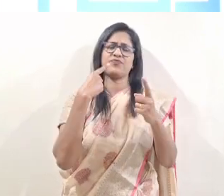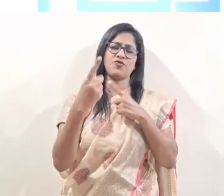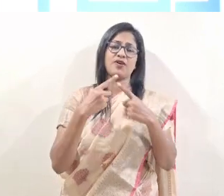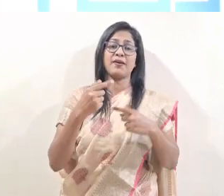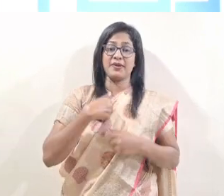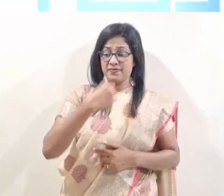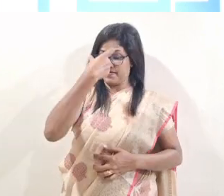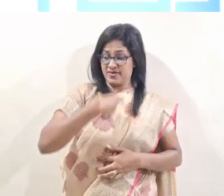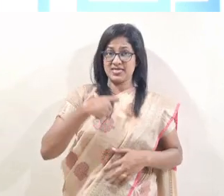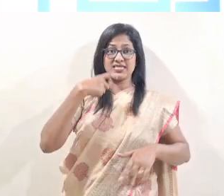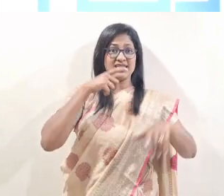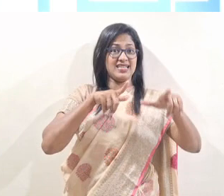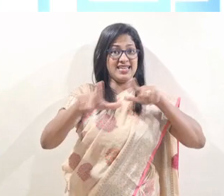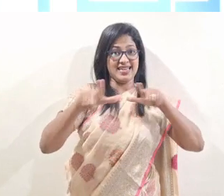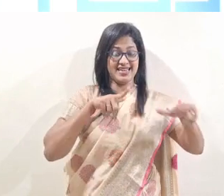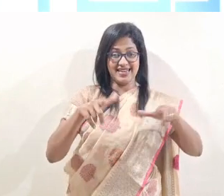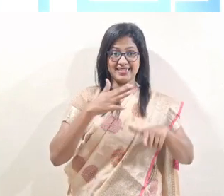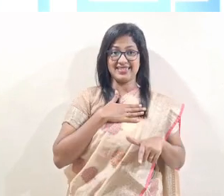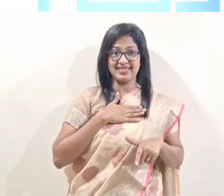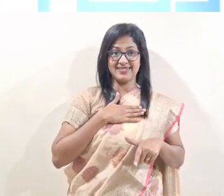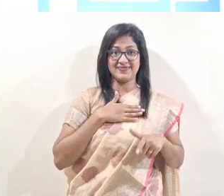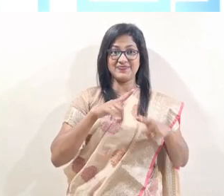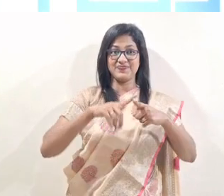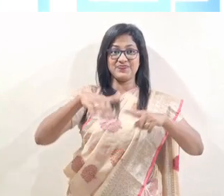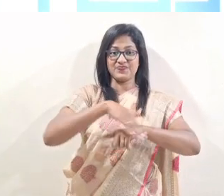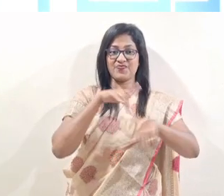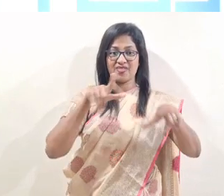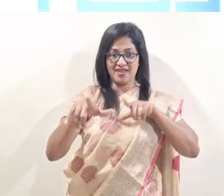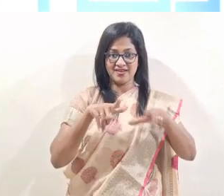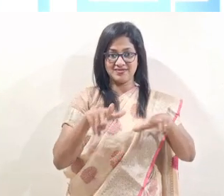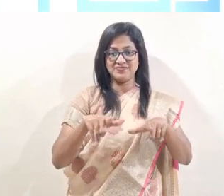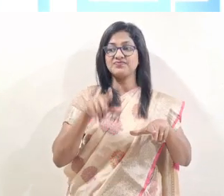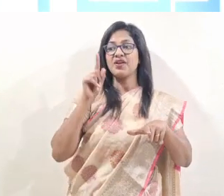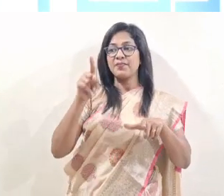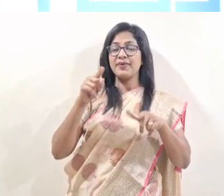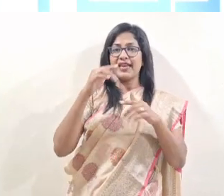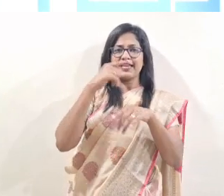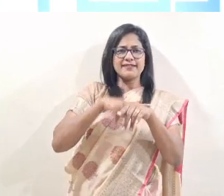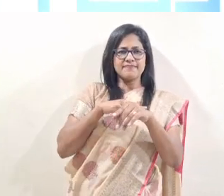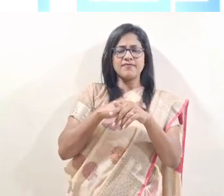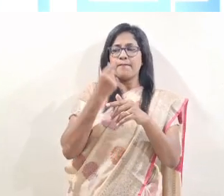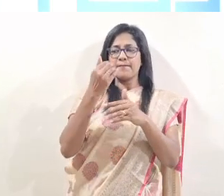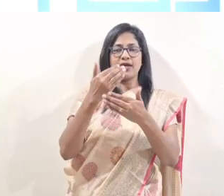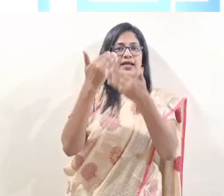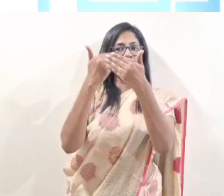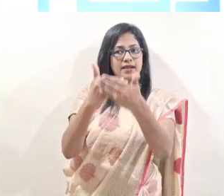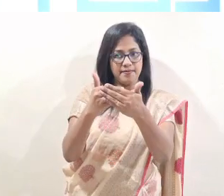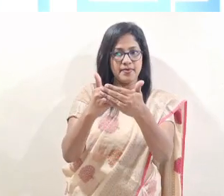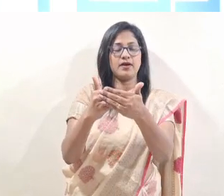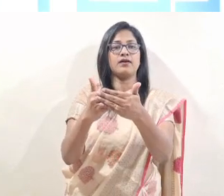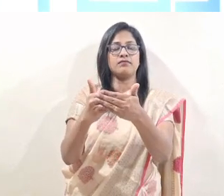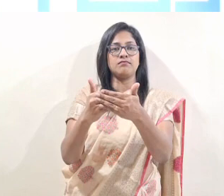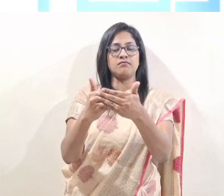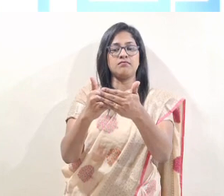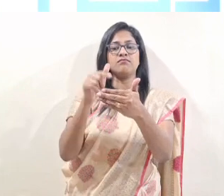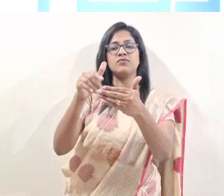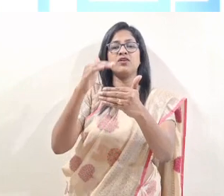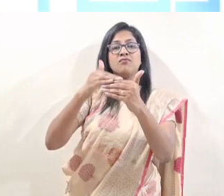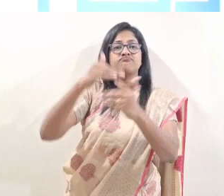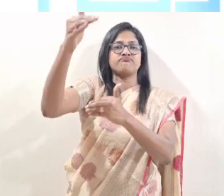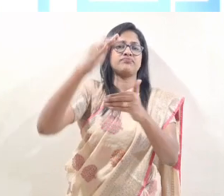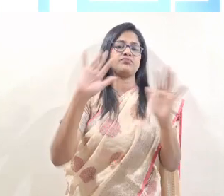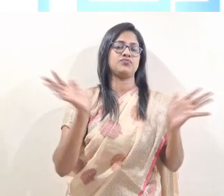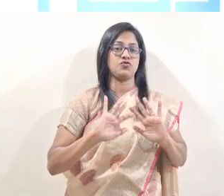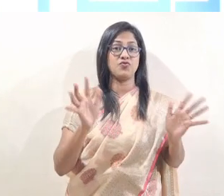I personally, as an architect, sometimes I feel that there's a threshold that we shouldn't cross, because you cross that threshold and